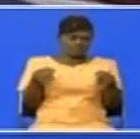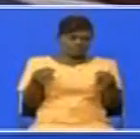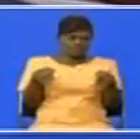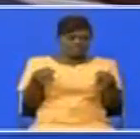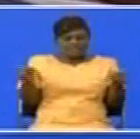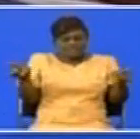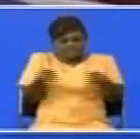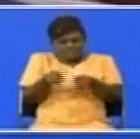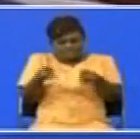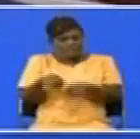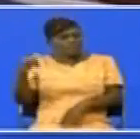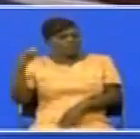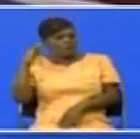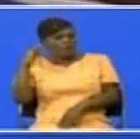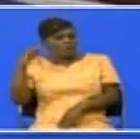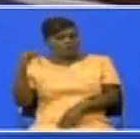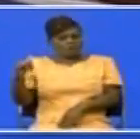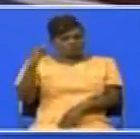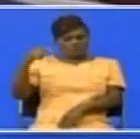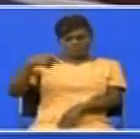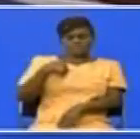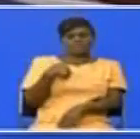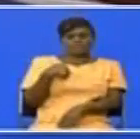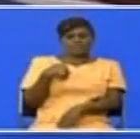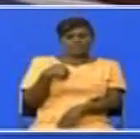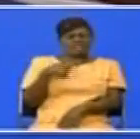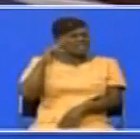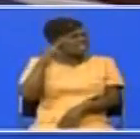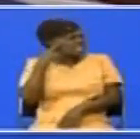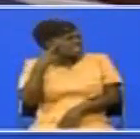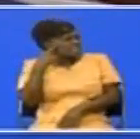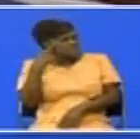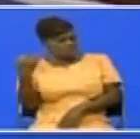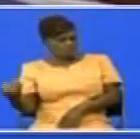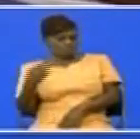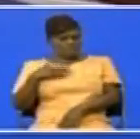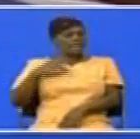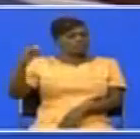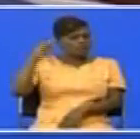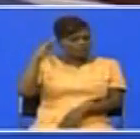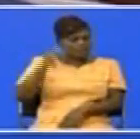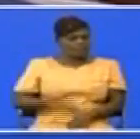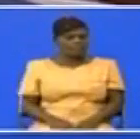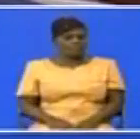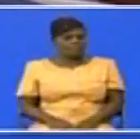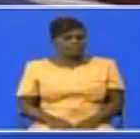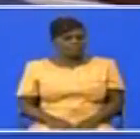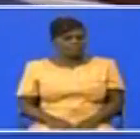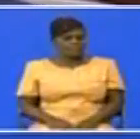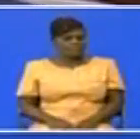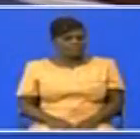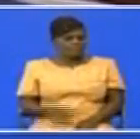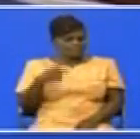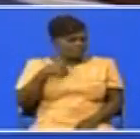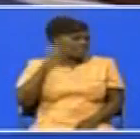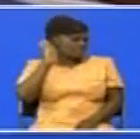that same phone called, and I thought that was Mercy calling. But to my amazement, the voice